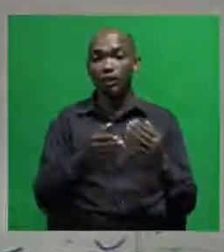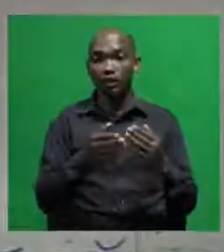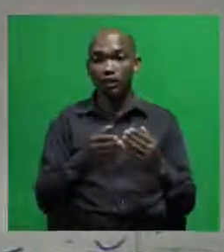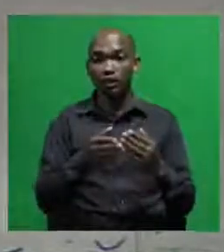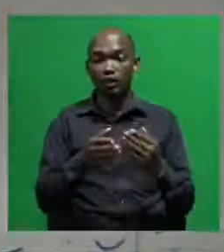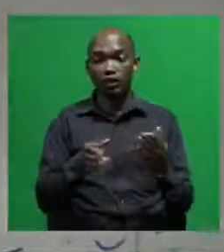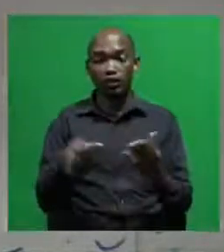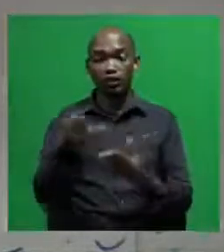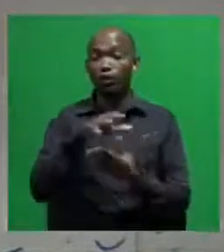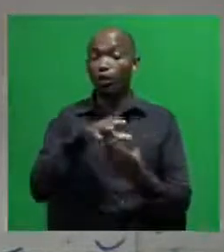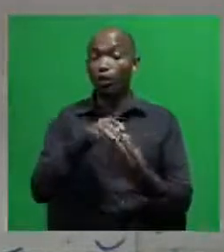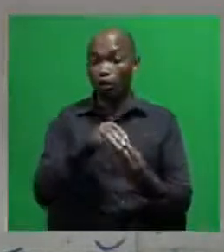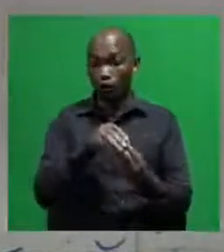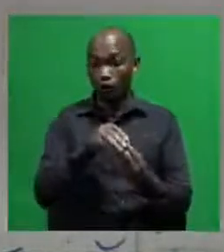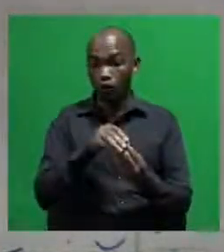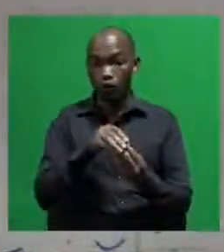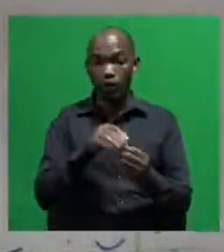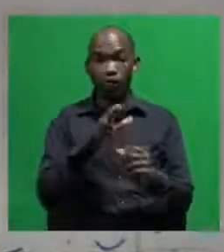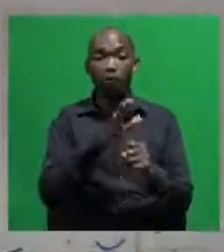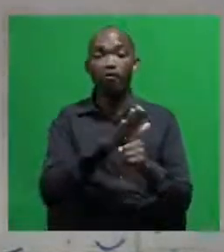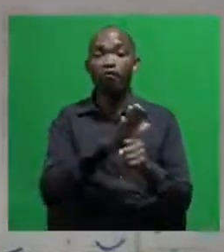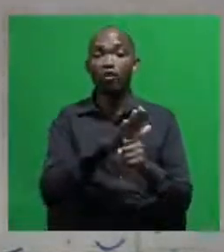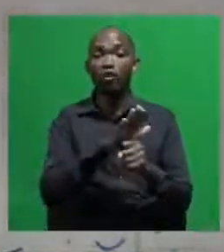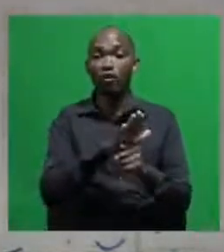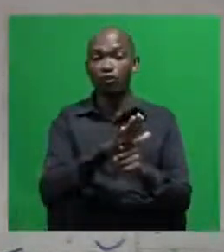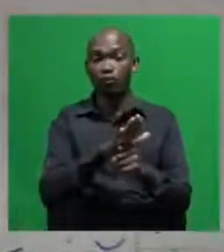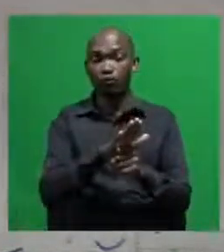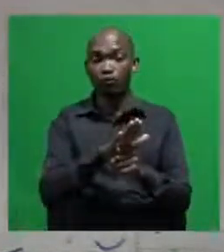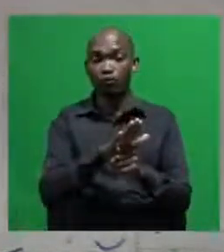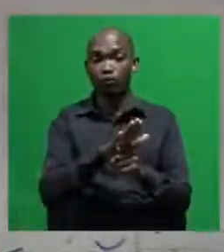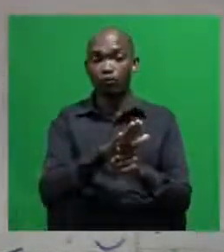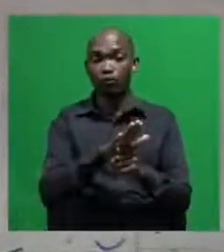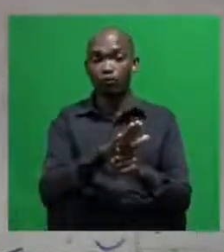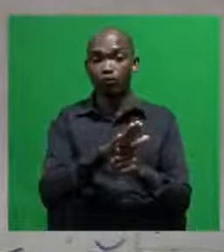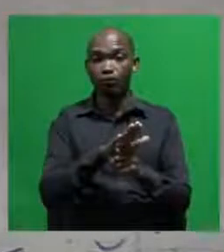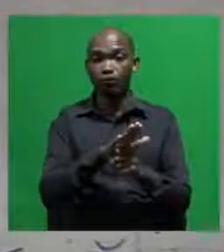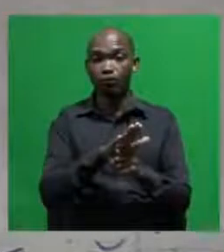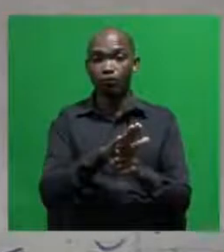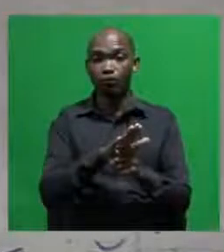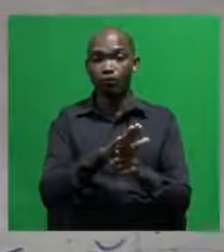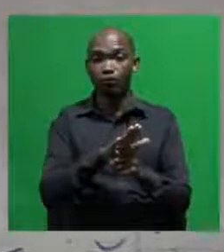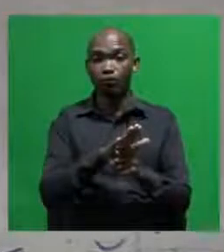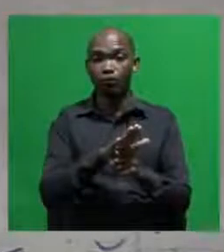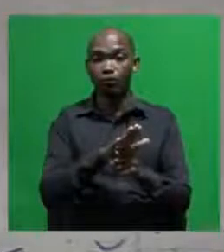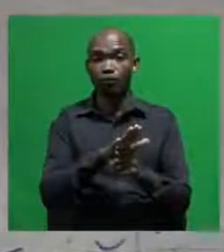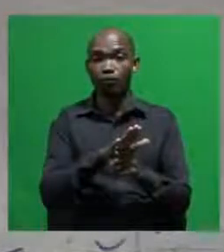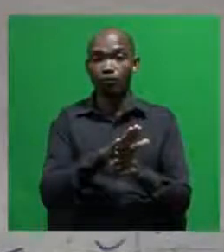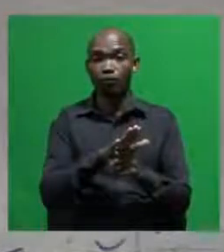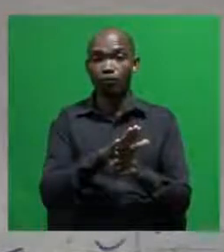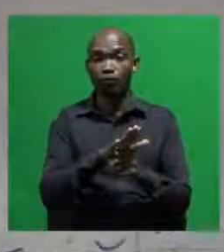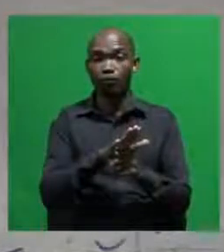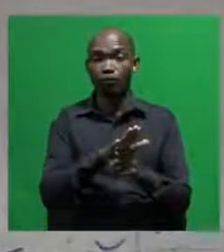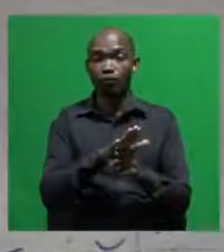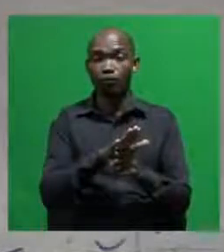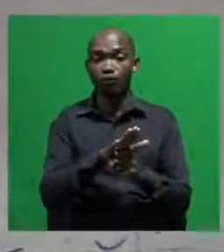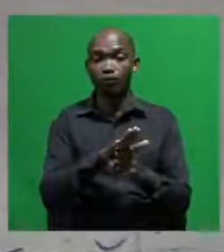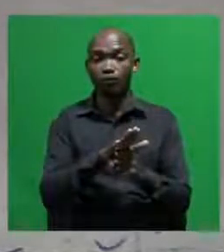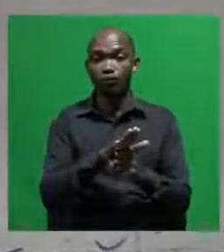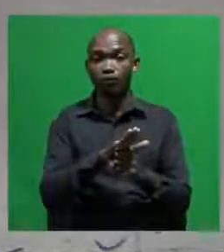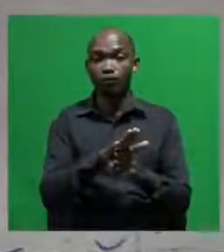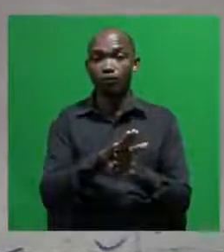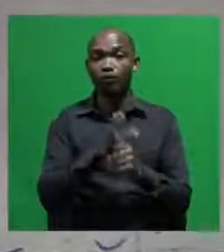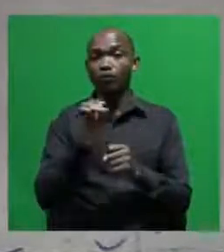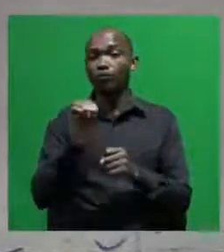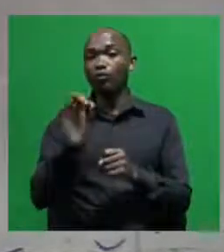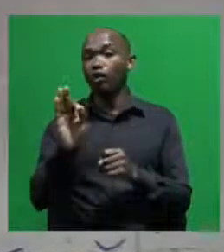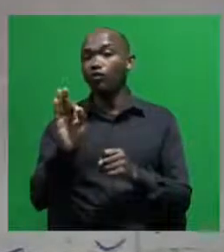So at the end, you have to conclude that the volume